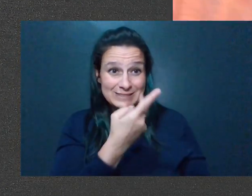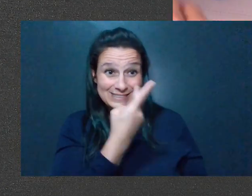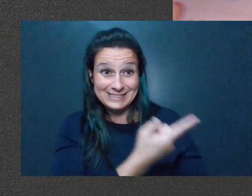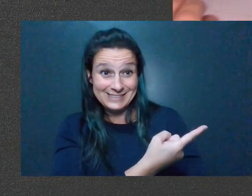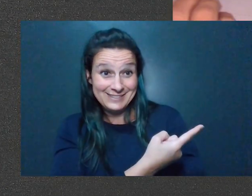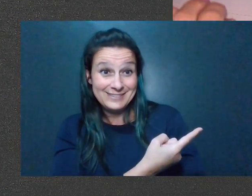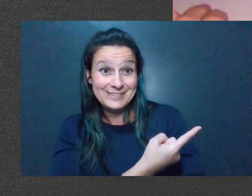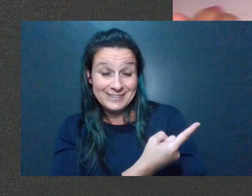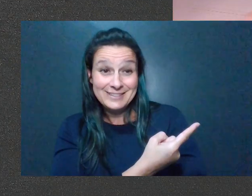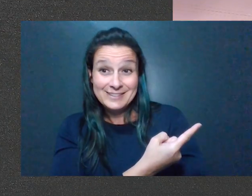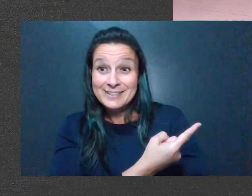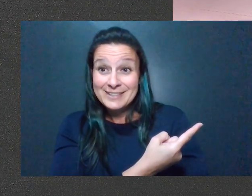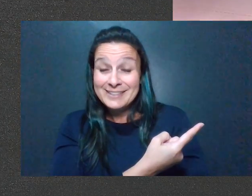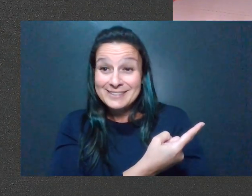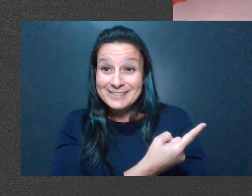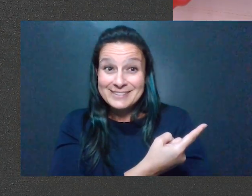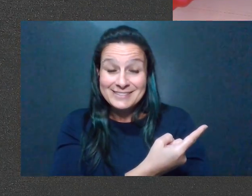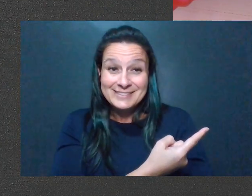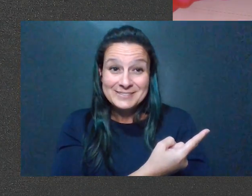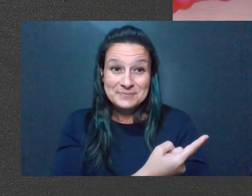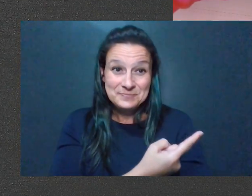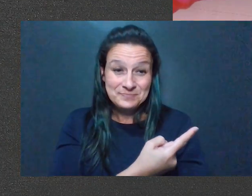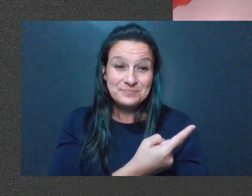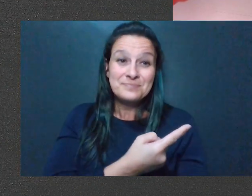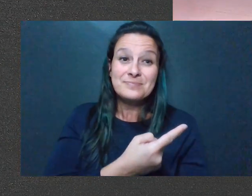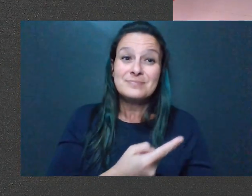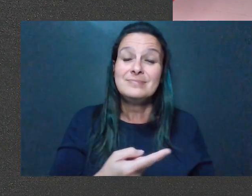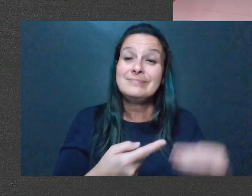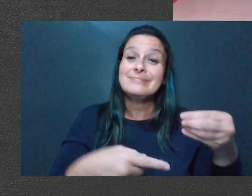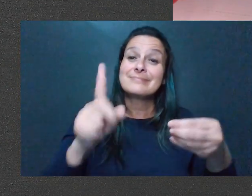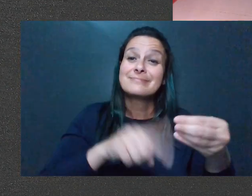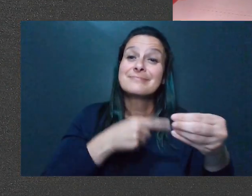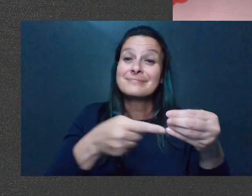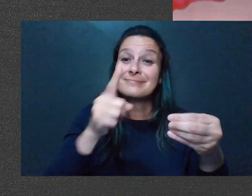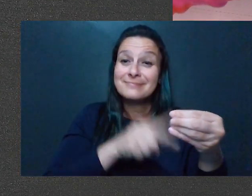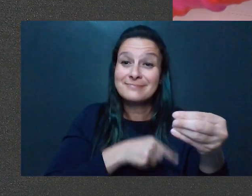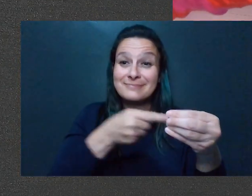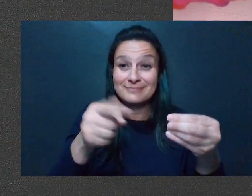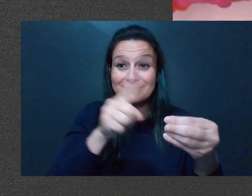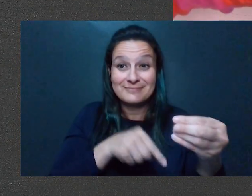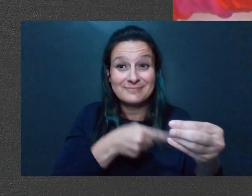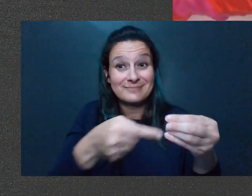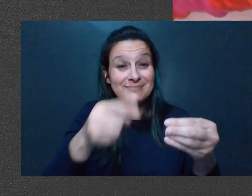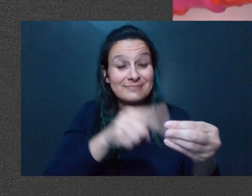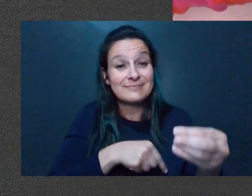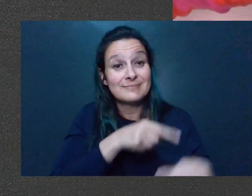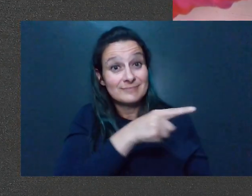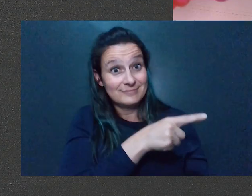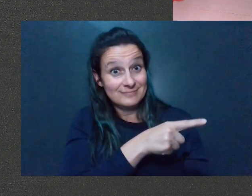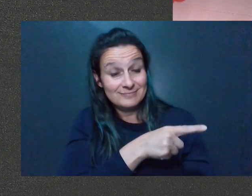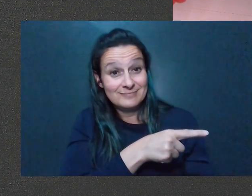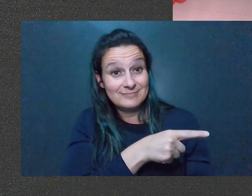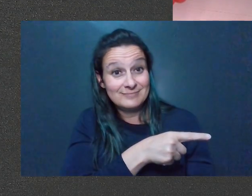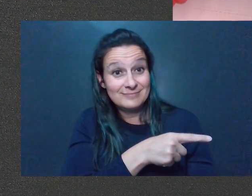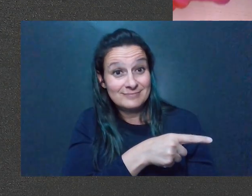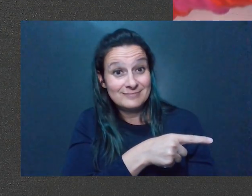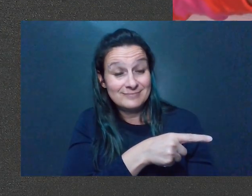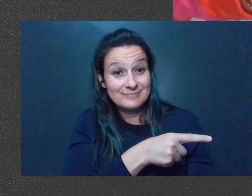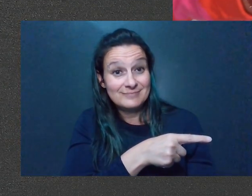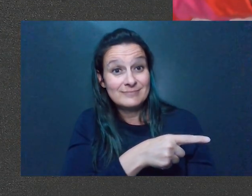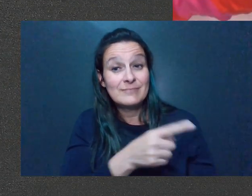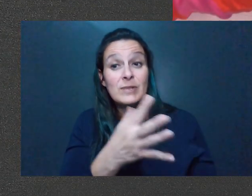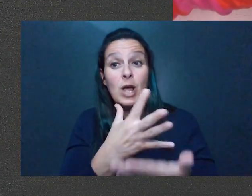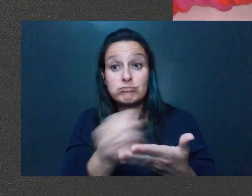doing? Kind of just looping it back and forth until all the piece of the